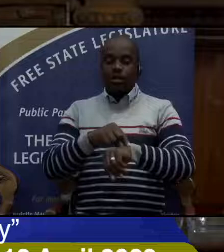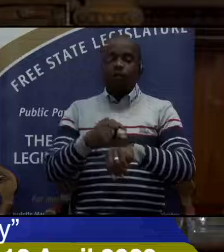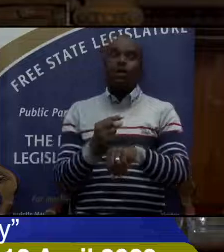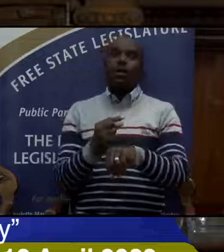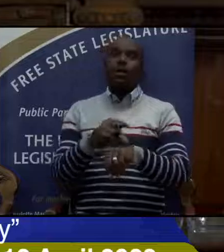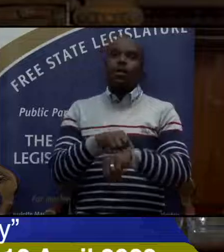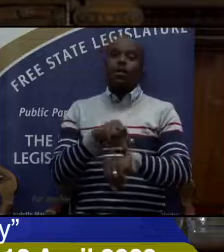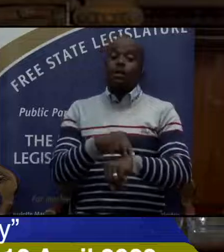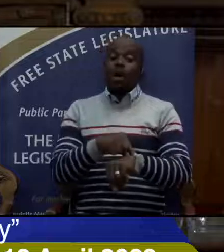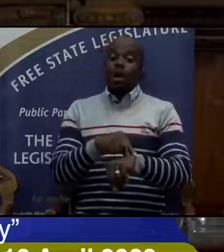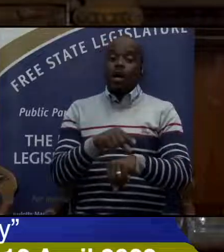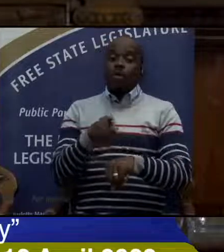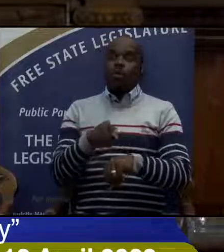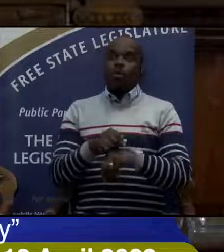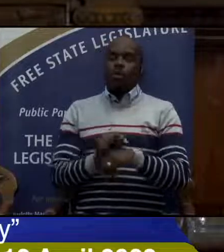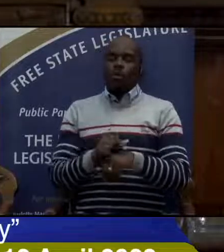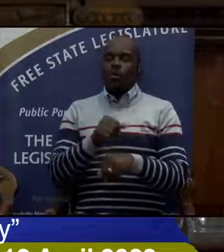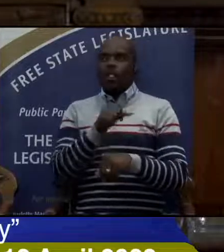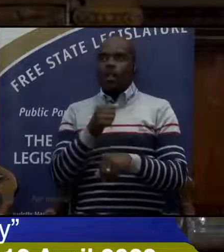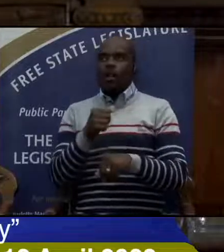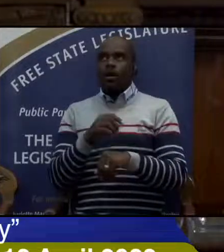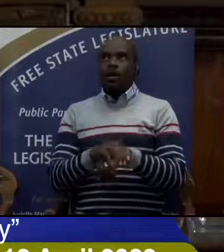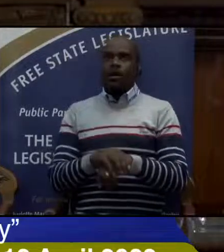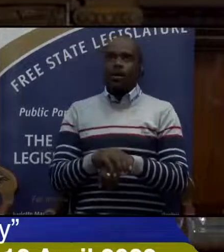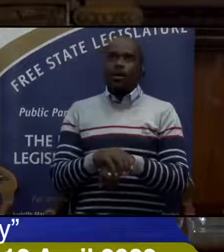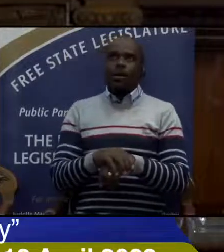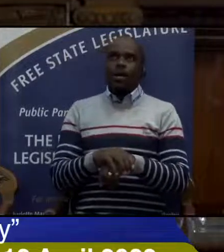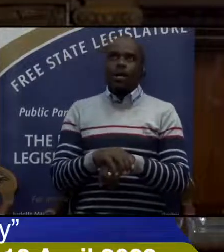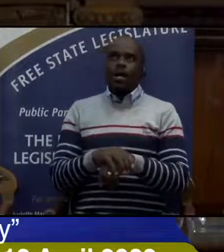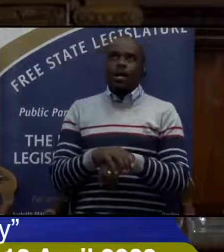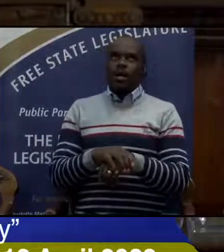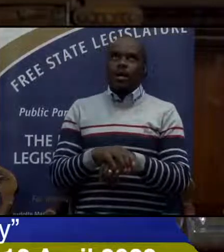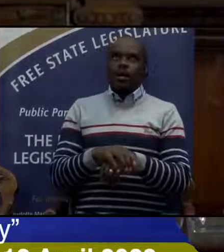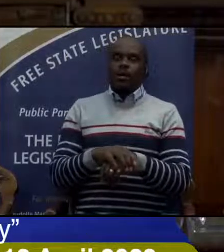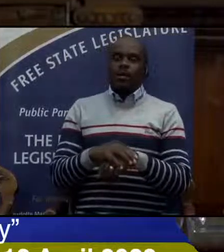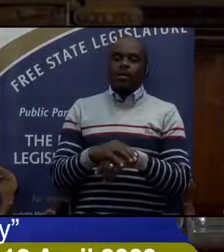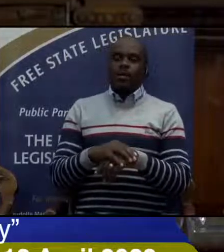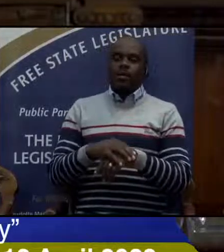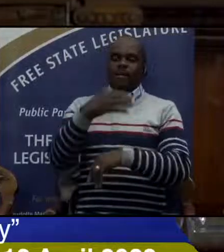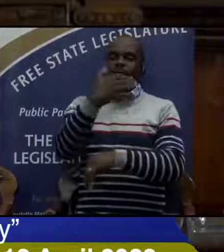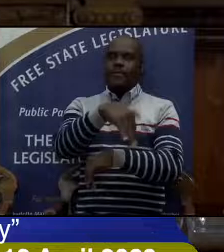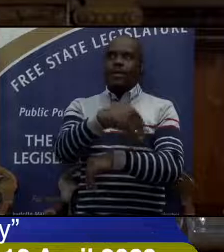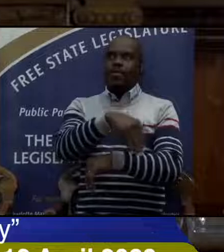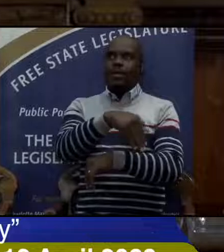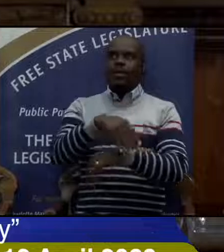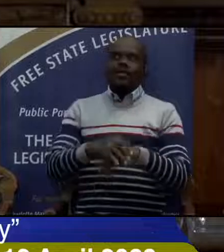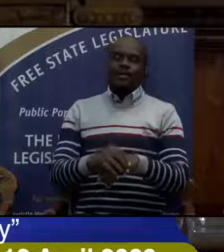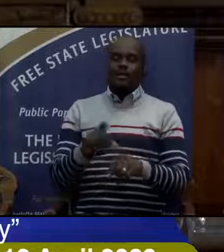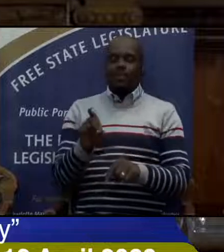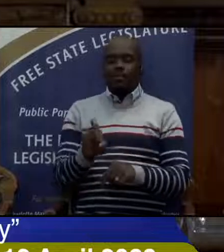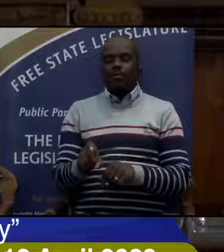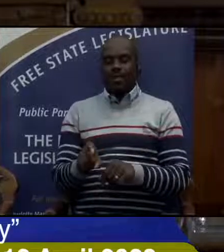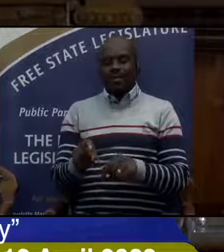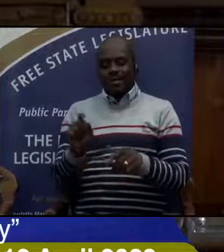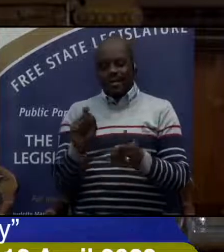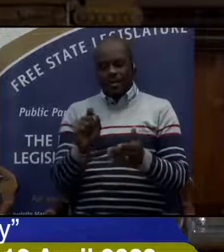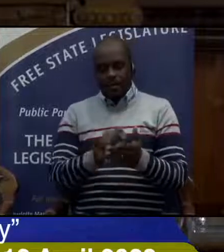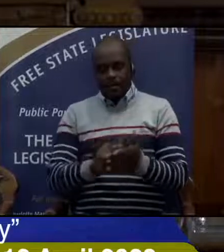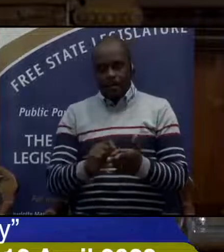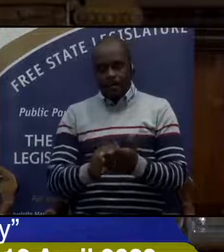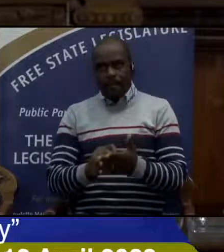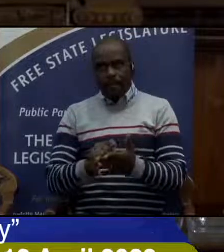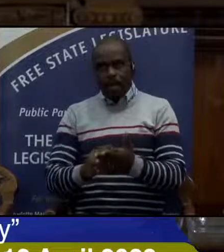write the Health Professional Council of South Africa board exam before they can undergo internship and community